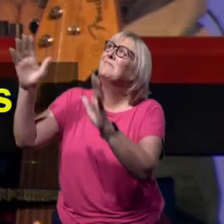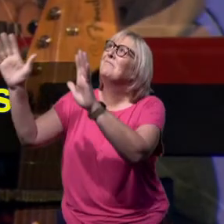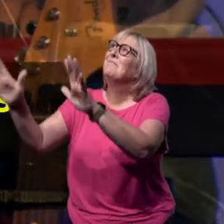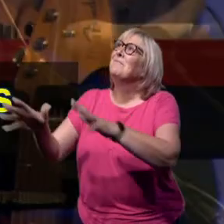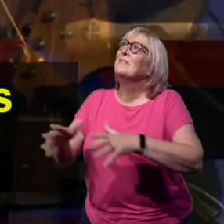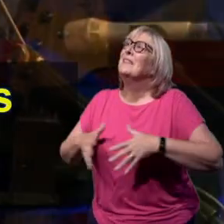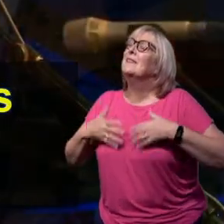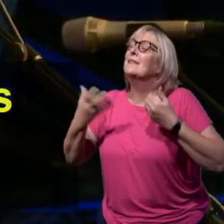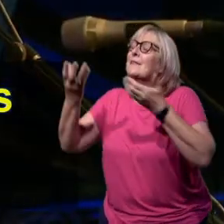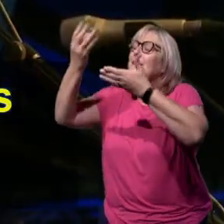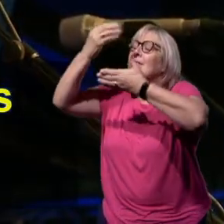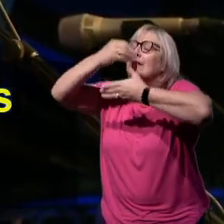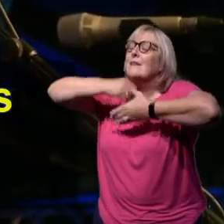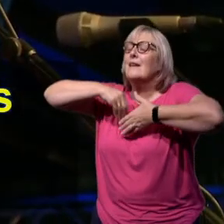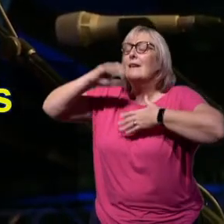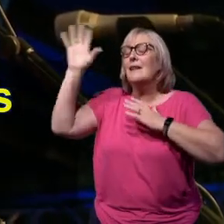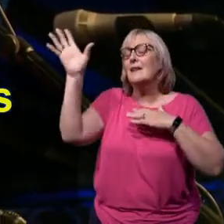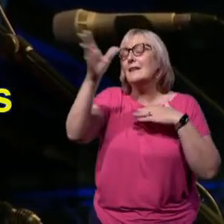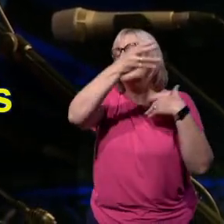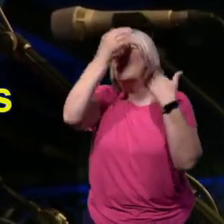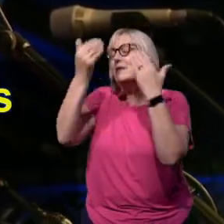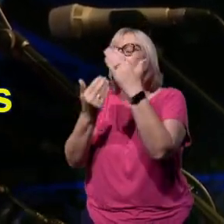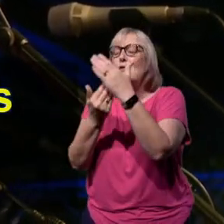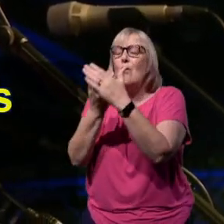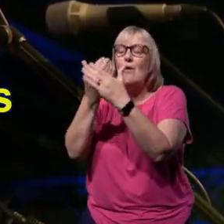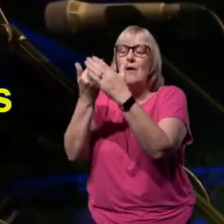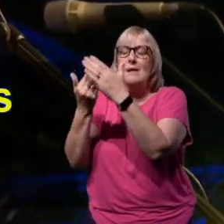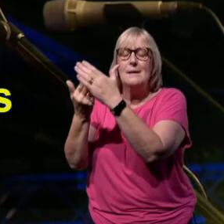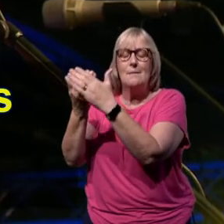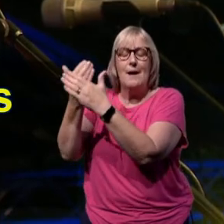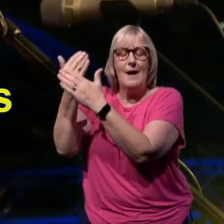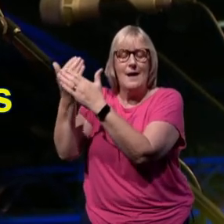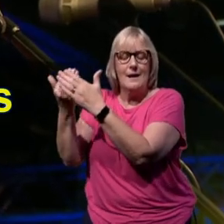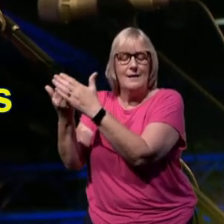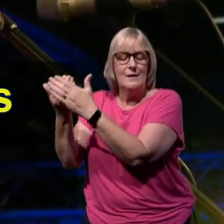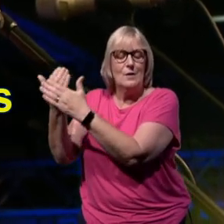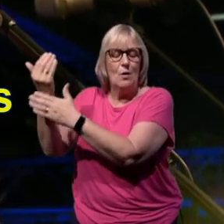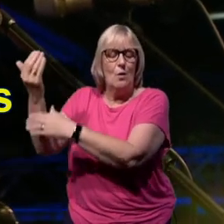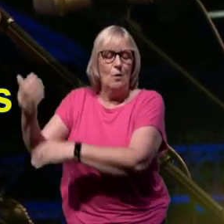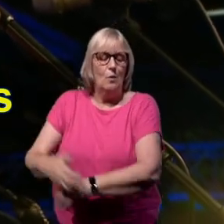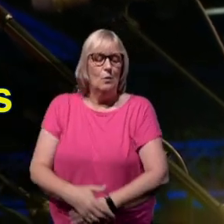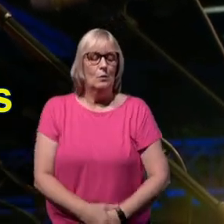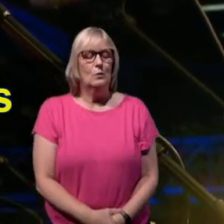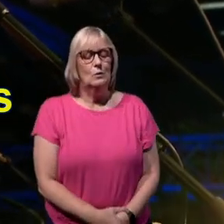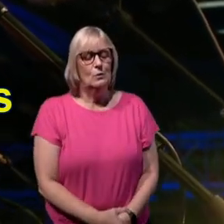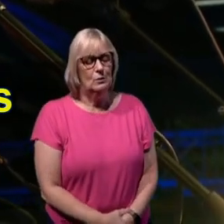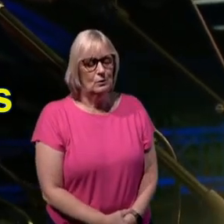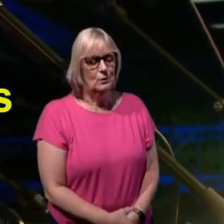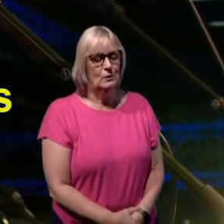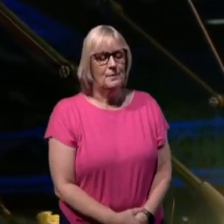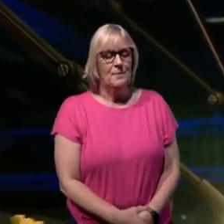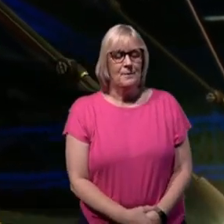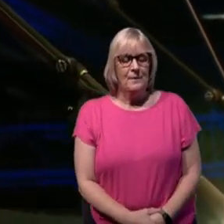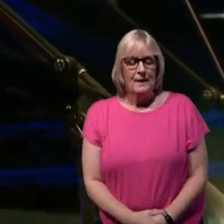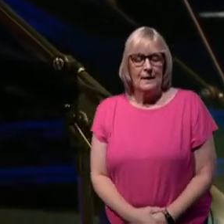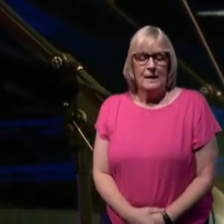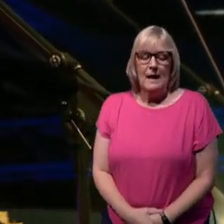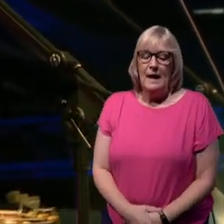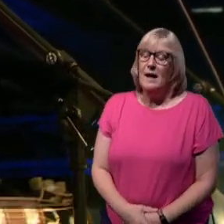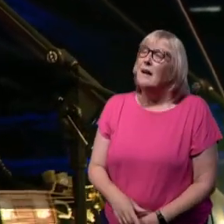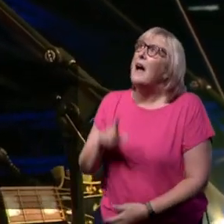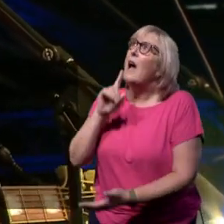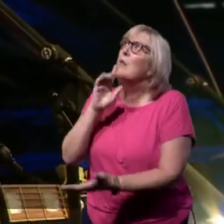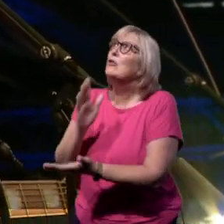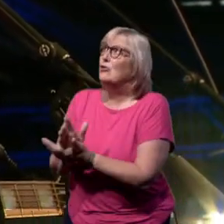waters. His goodness restores my soul, and